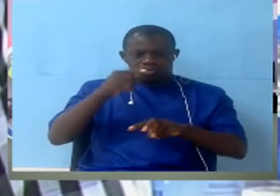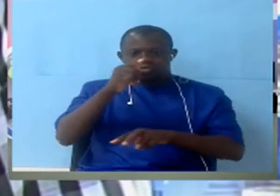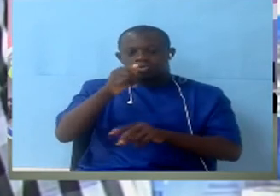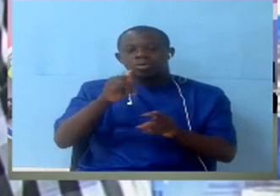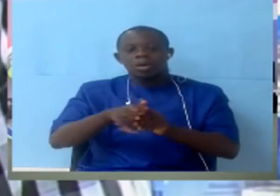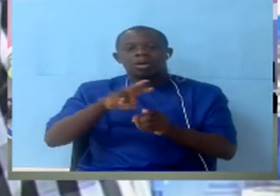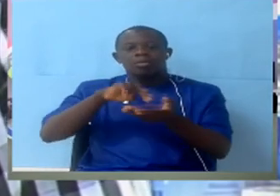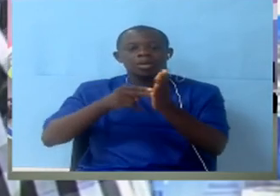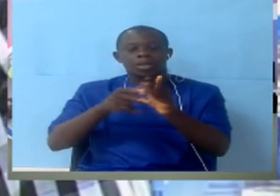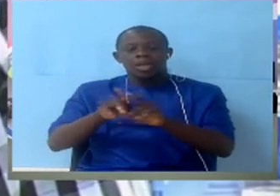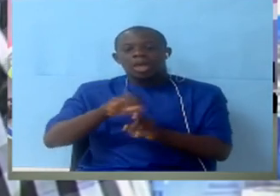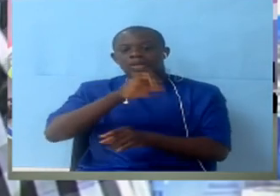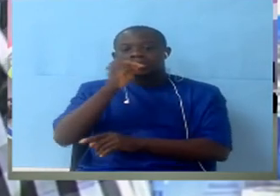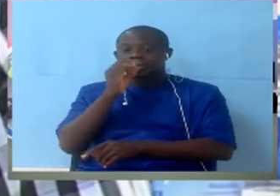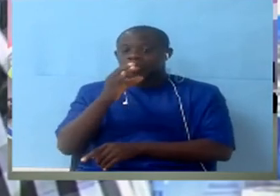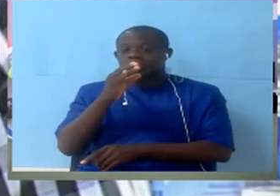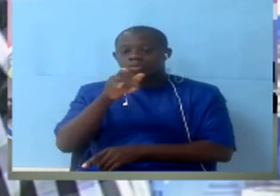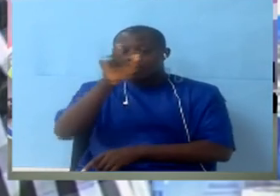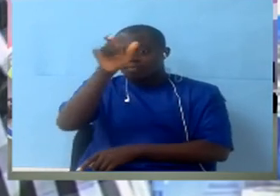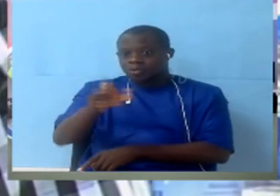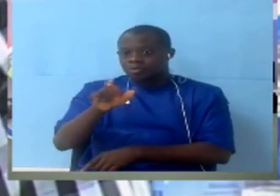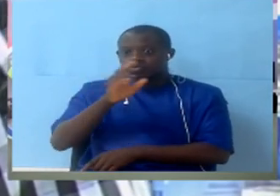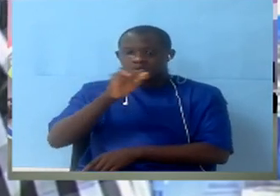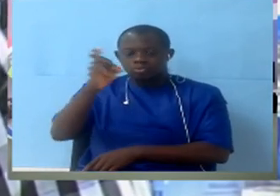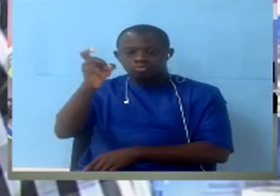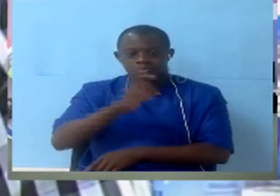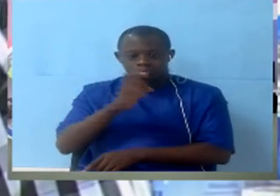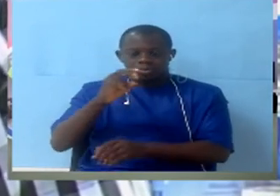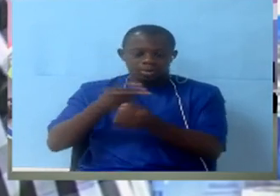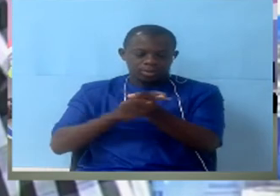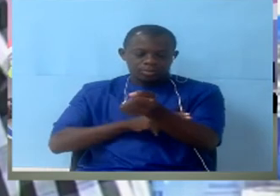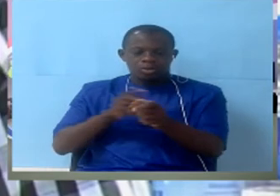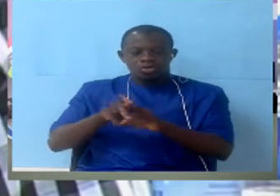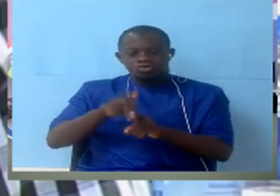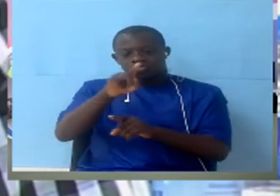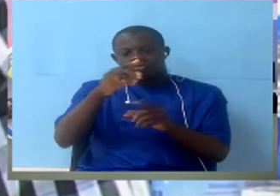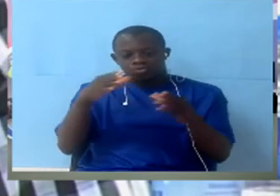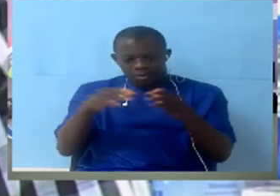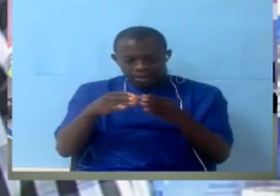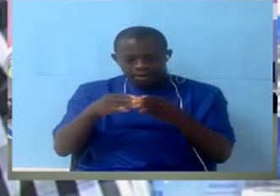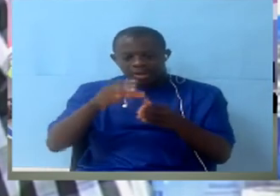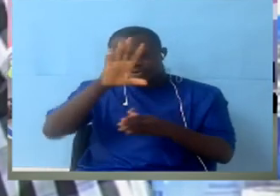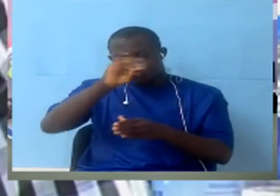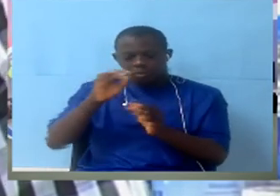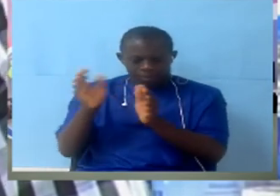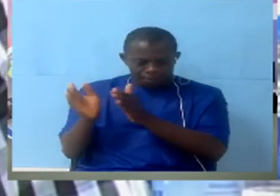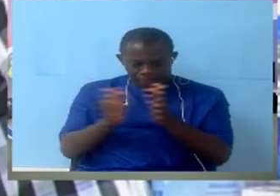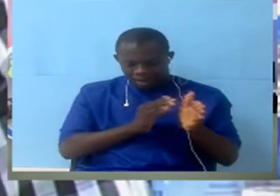konaifta. He said, "I'm saying that the person who stole this ship connived with you." So